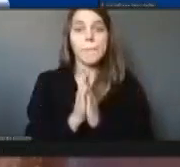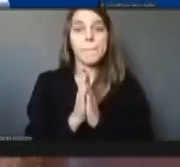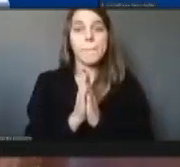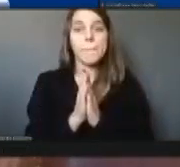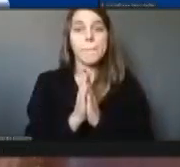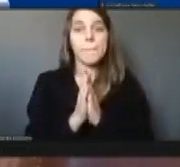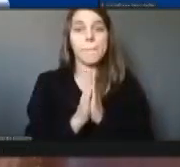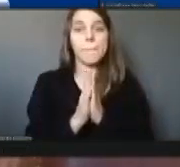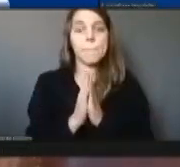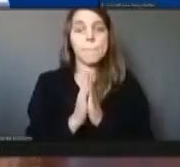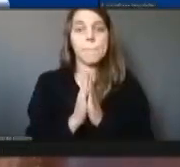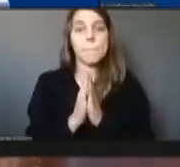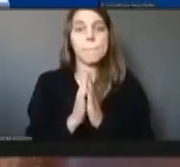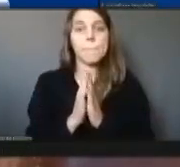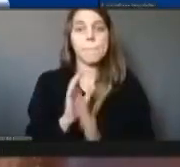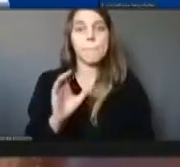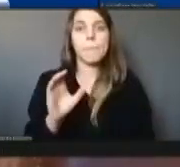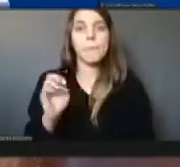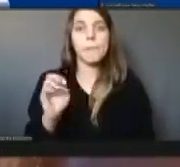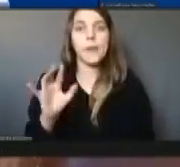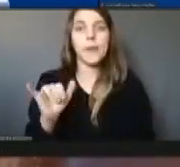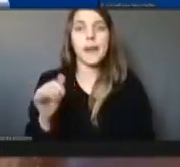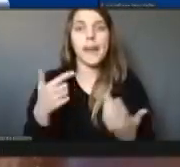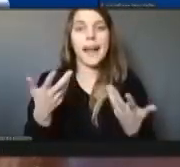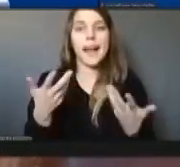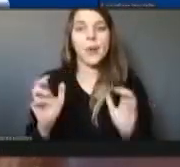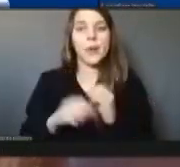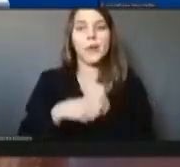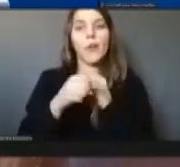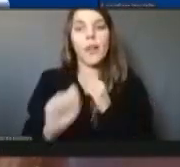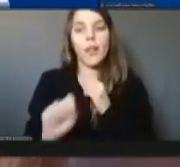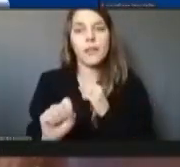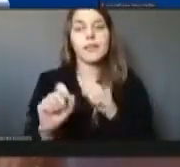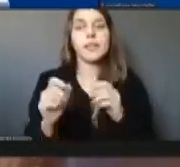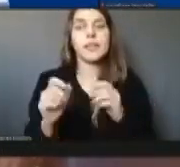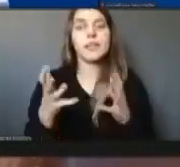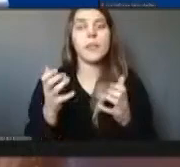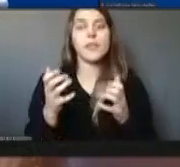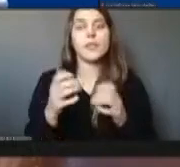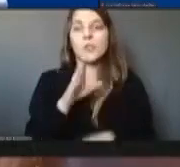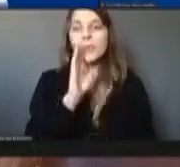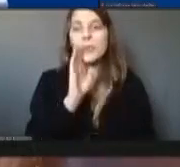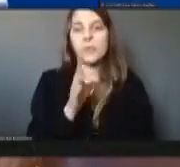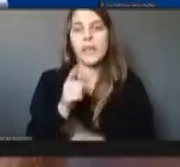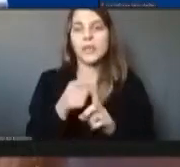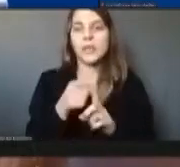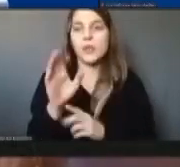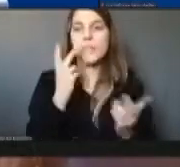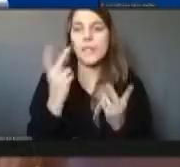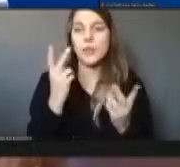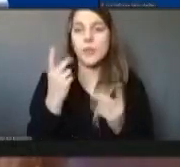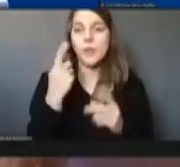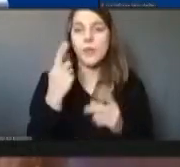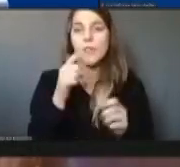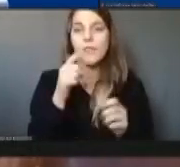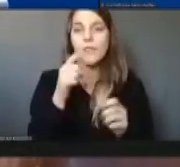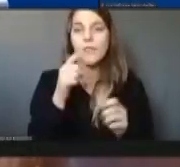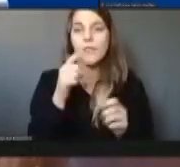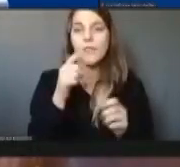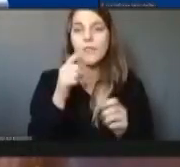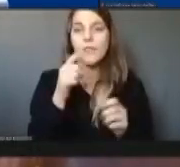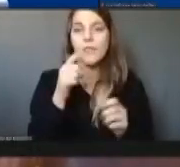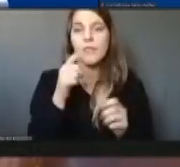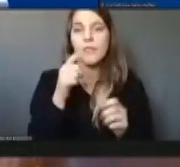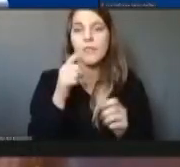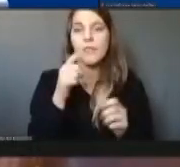So Corey, I don't want to belabor this. I just want to go straight to the visual that you have for each of these. So where it has